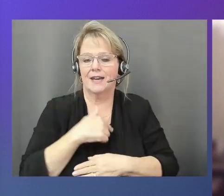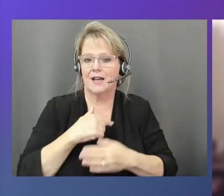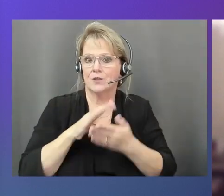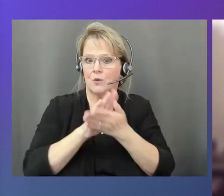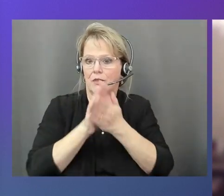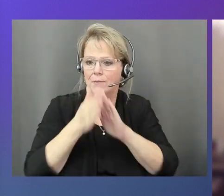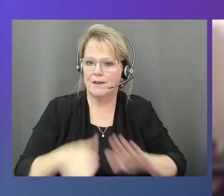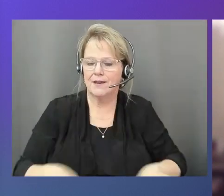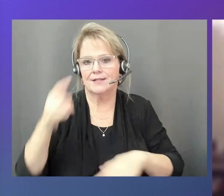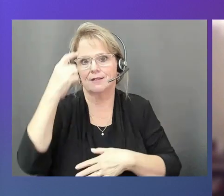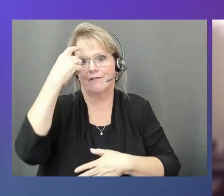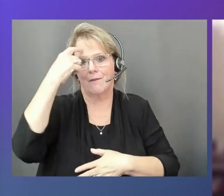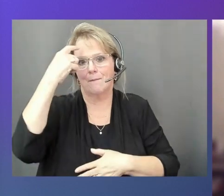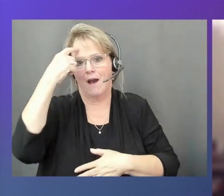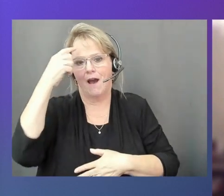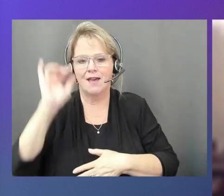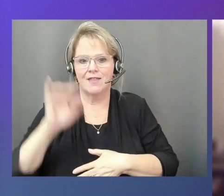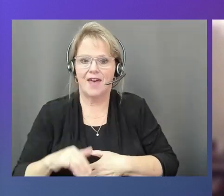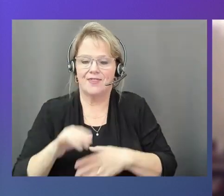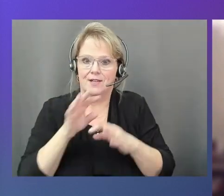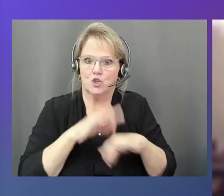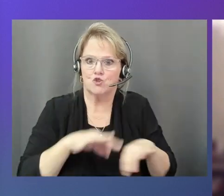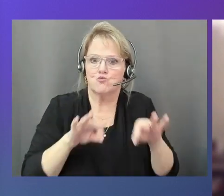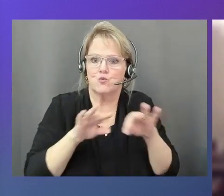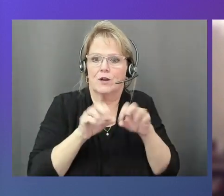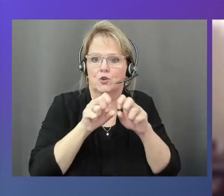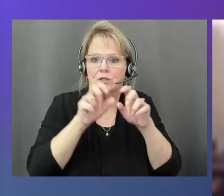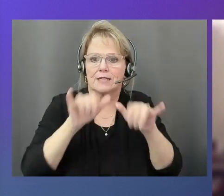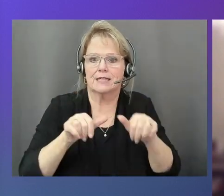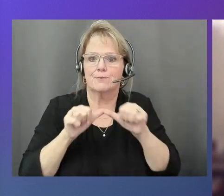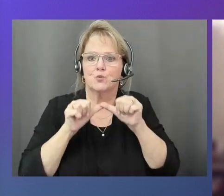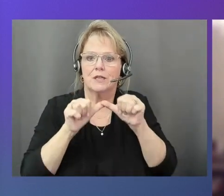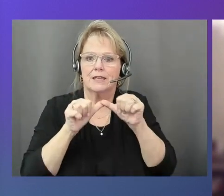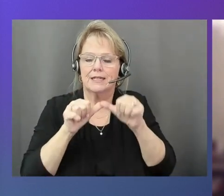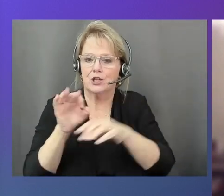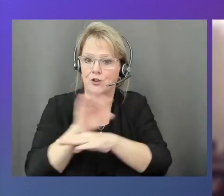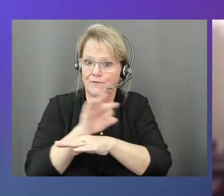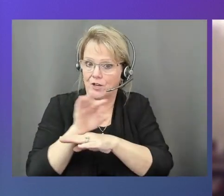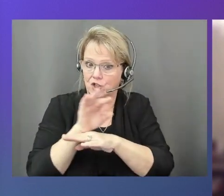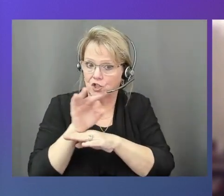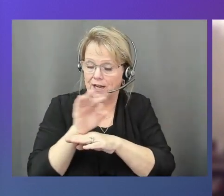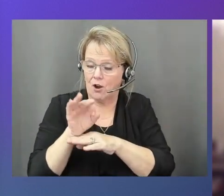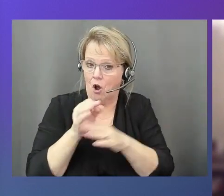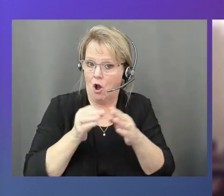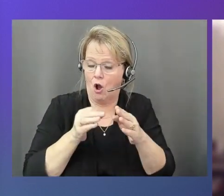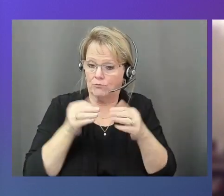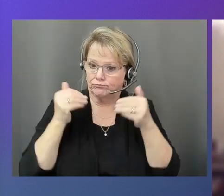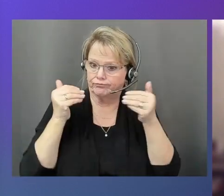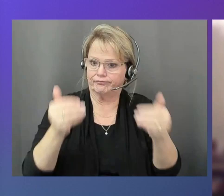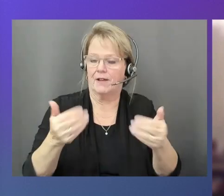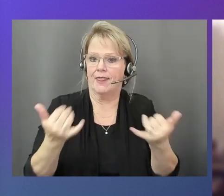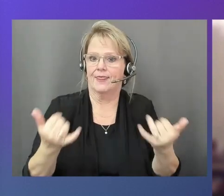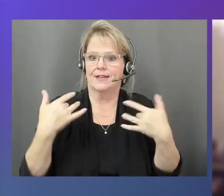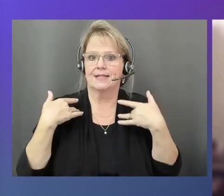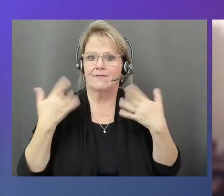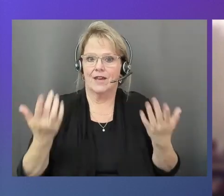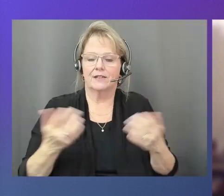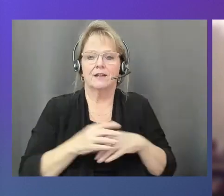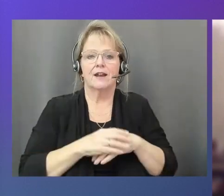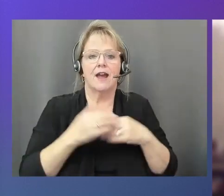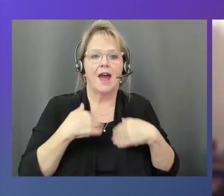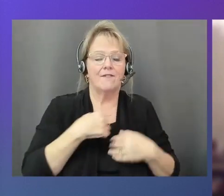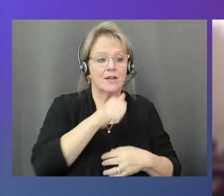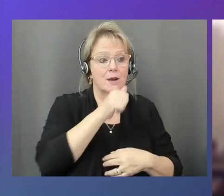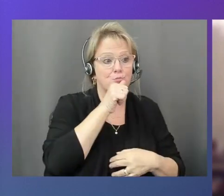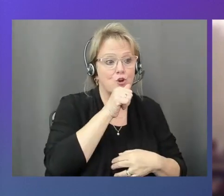systems would remain functional throughout the entire event. We've found that having a private cellular network alongside a fixed wireless system